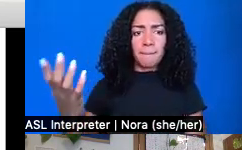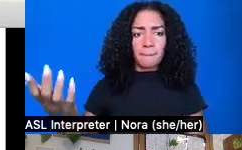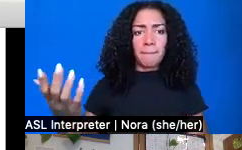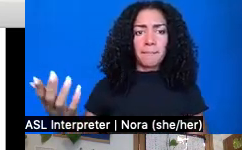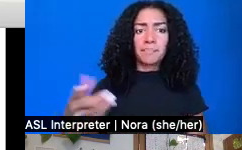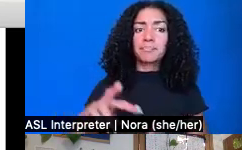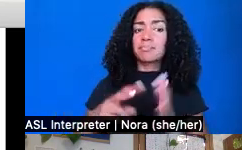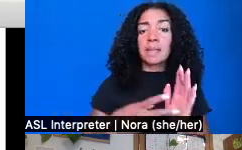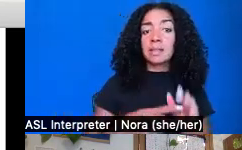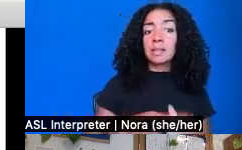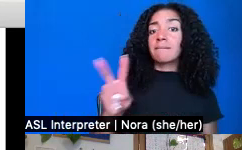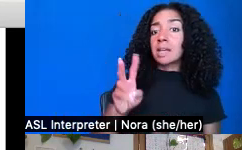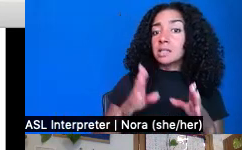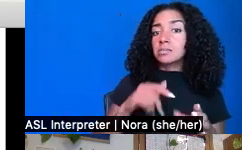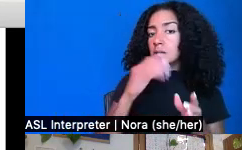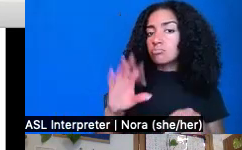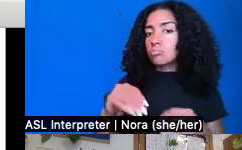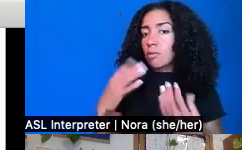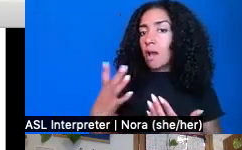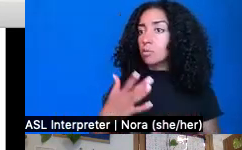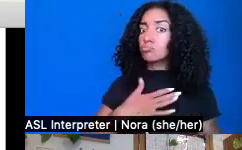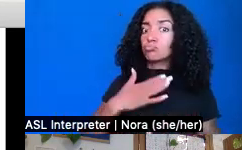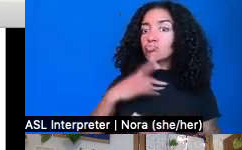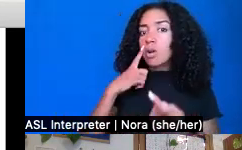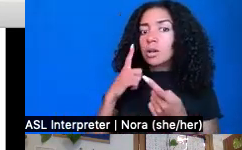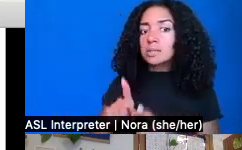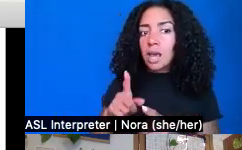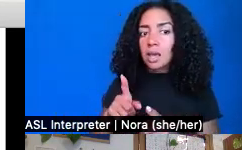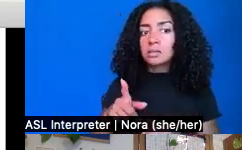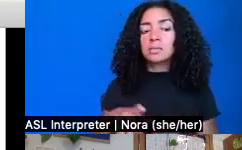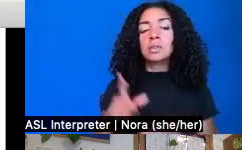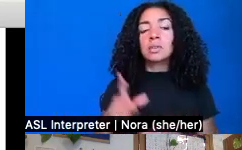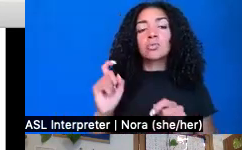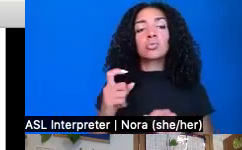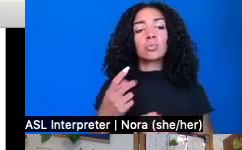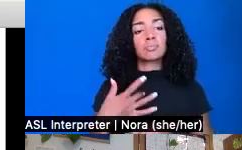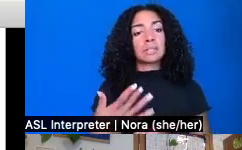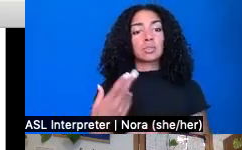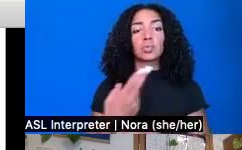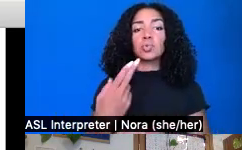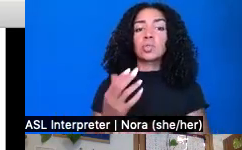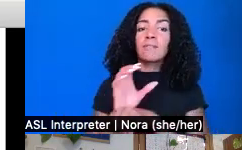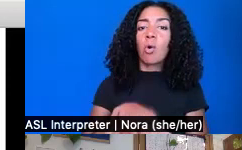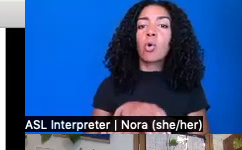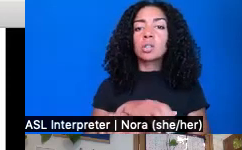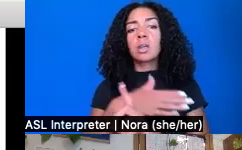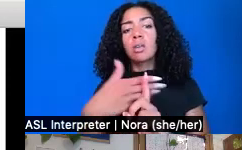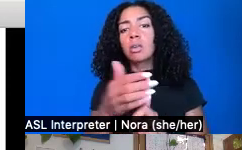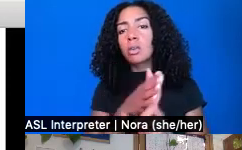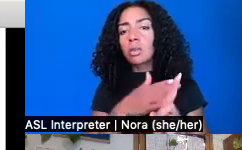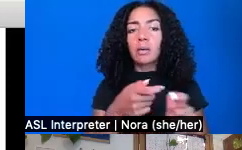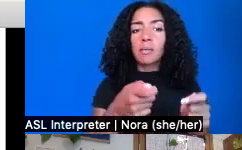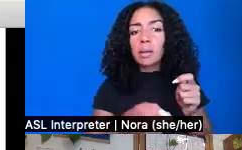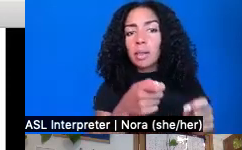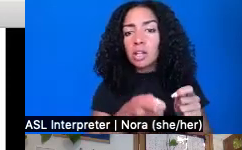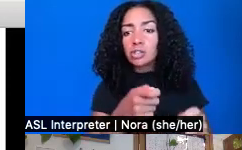manipulation, and in many different, along a spectrum of what that force, coercion, and manipulation looks like. And the motive is